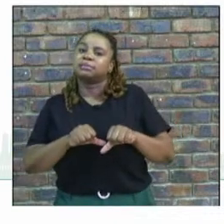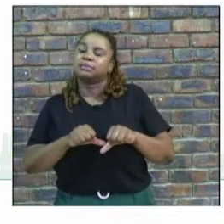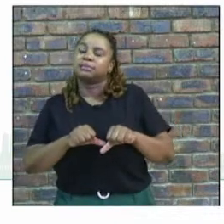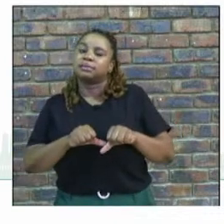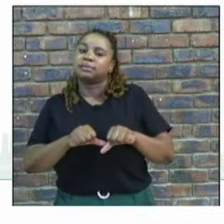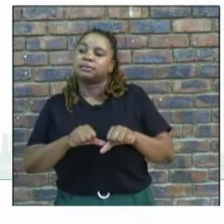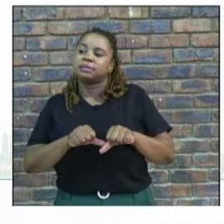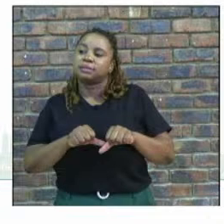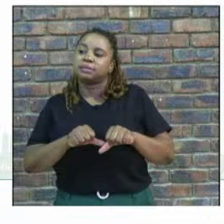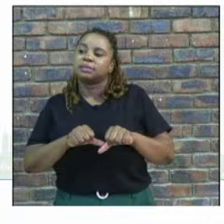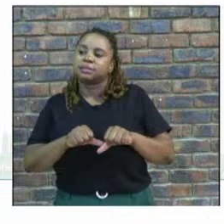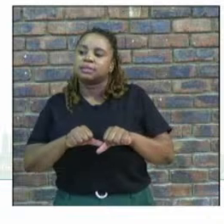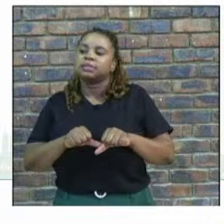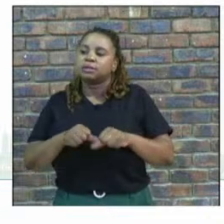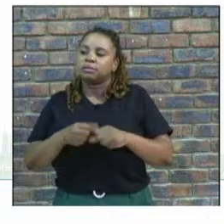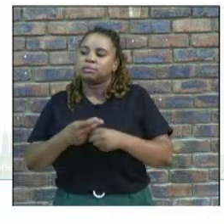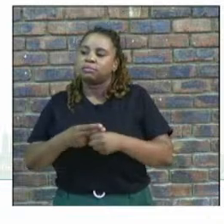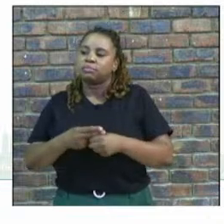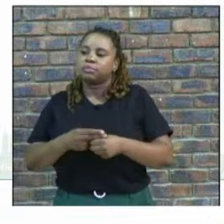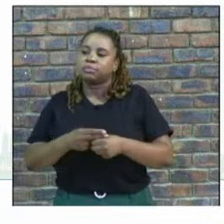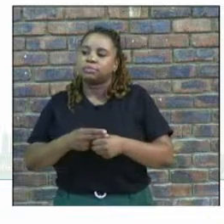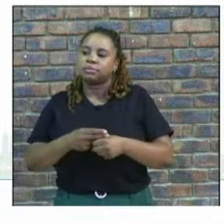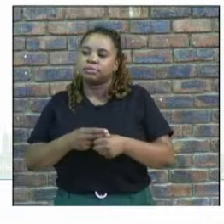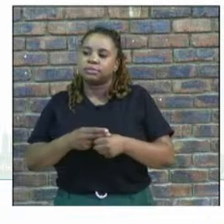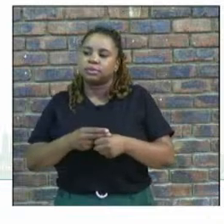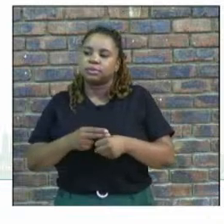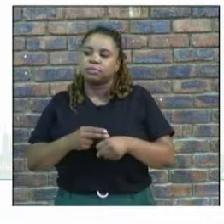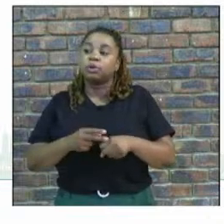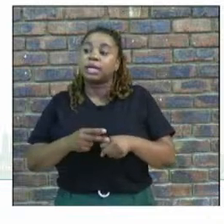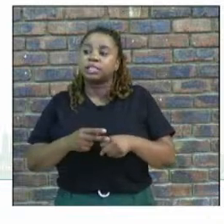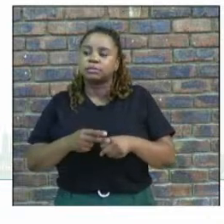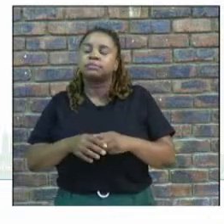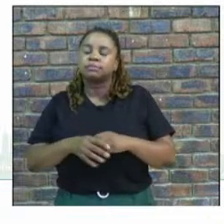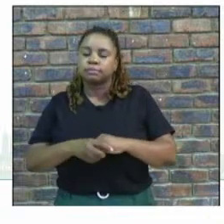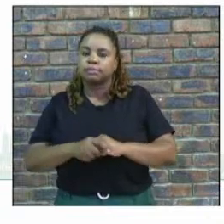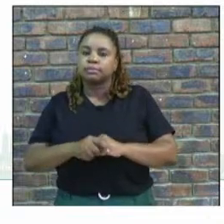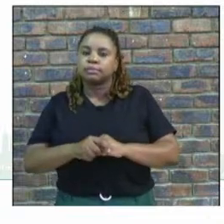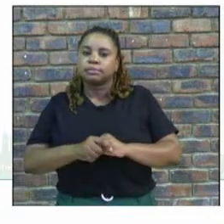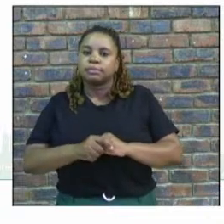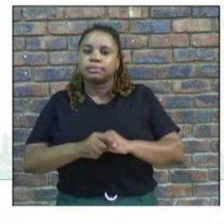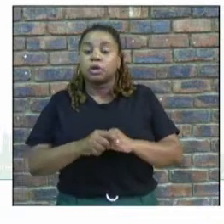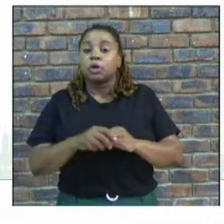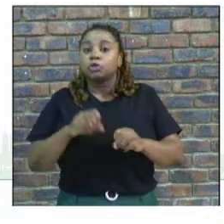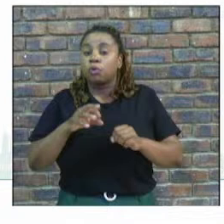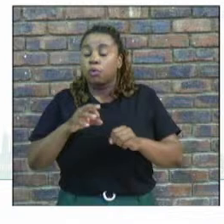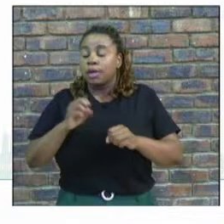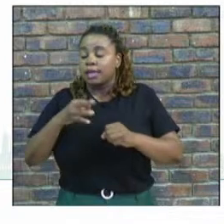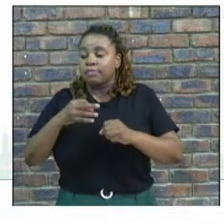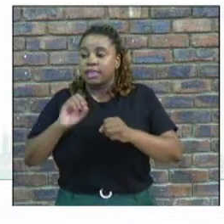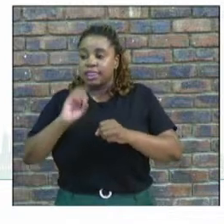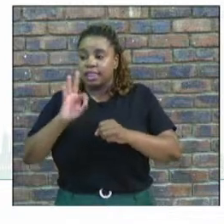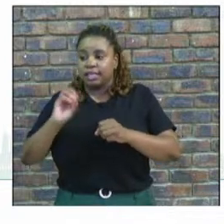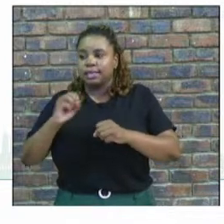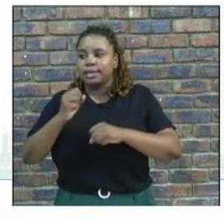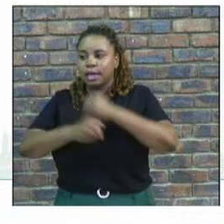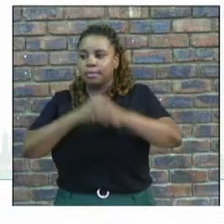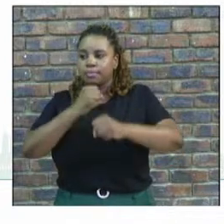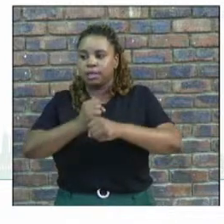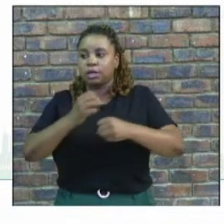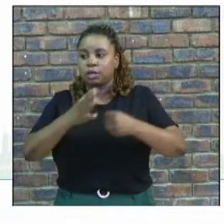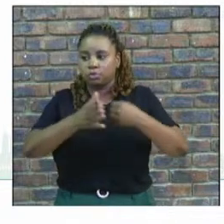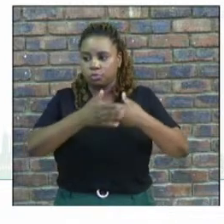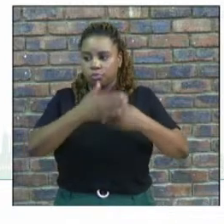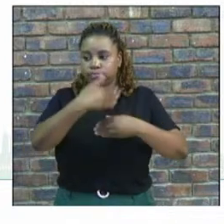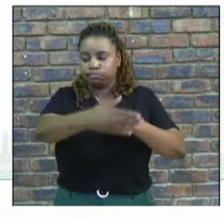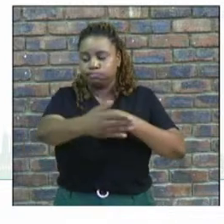term of 30 years. And once that 30-year period has expired, then you also have